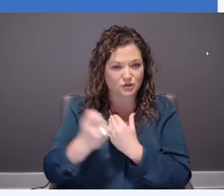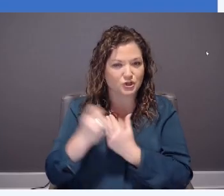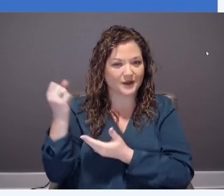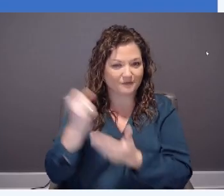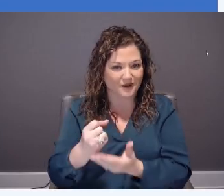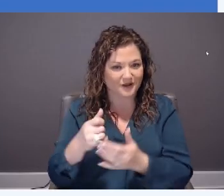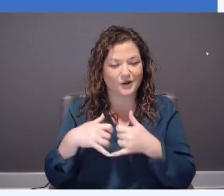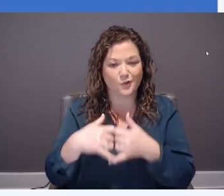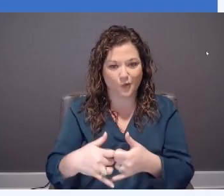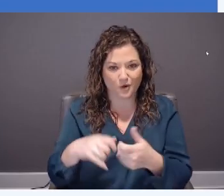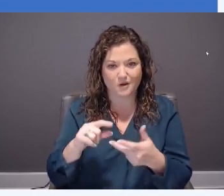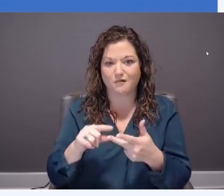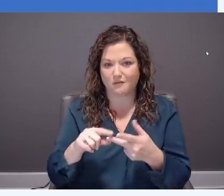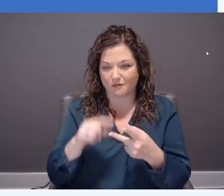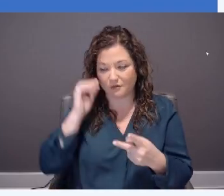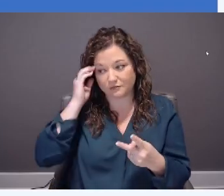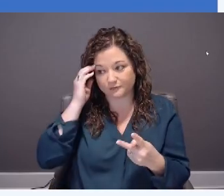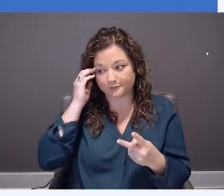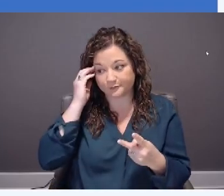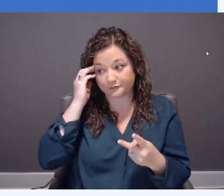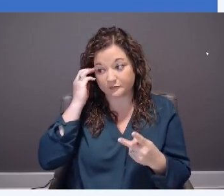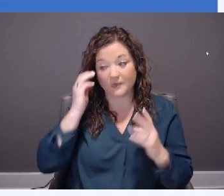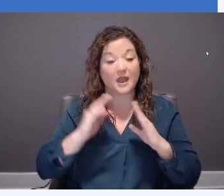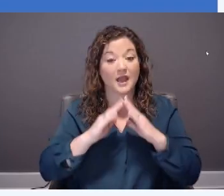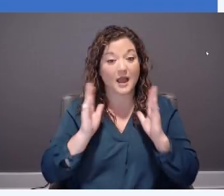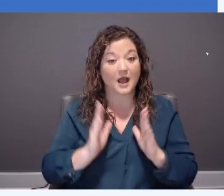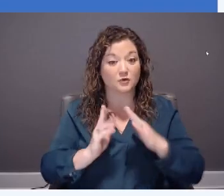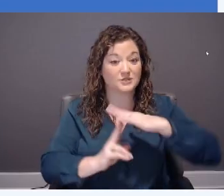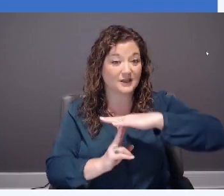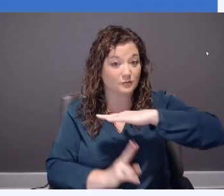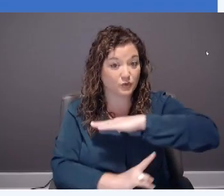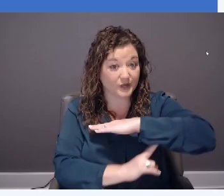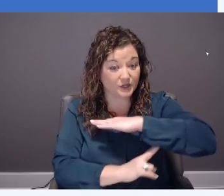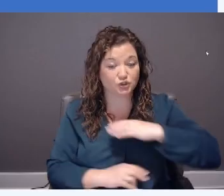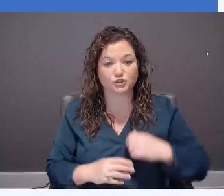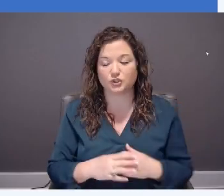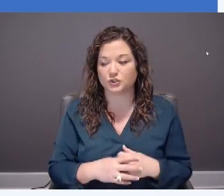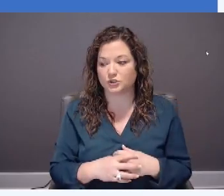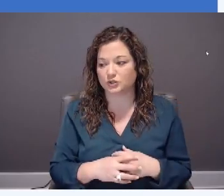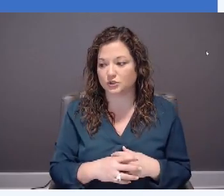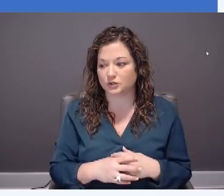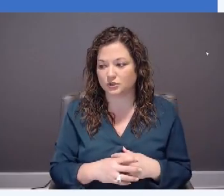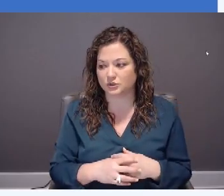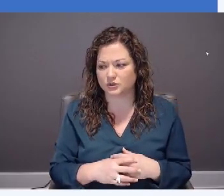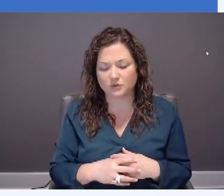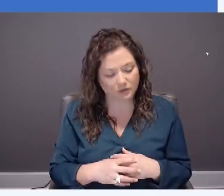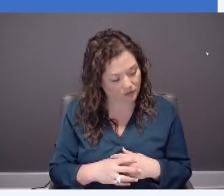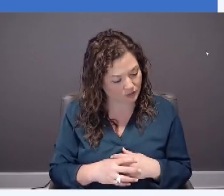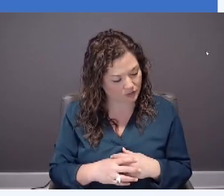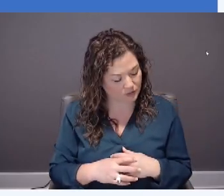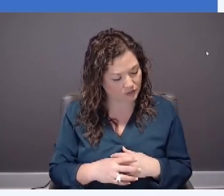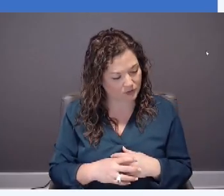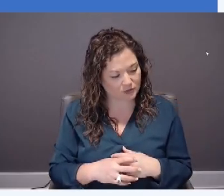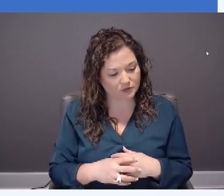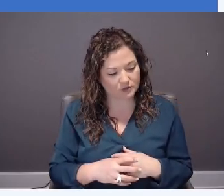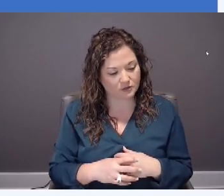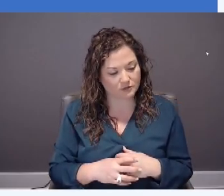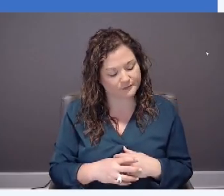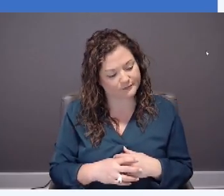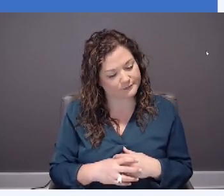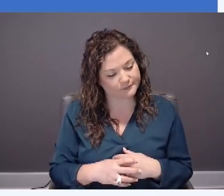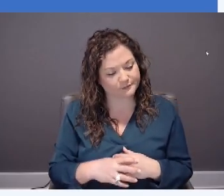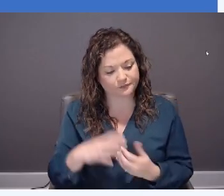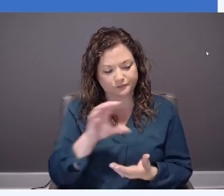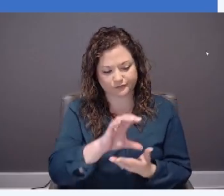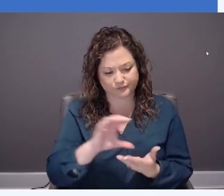Then in regards to our housing bridge, we're proposing to reallocate funding from the